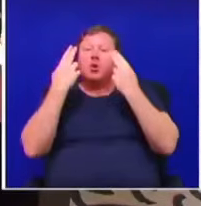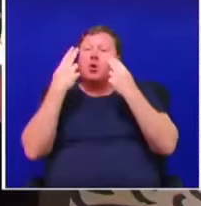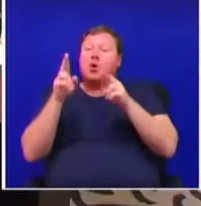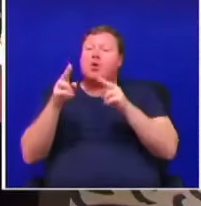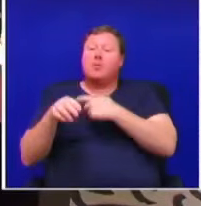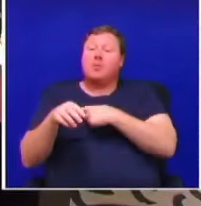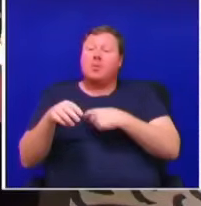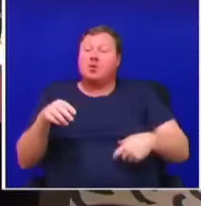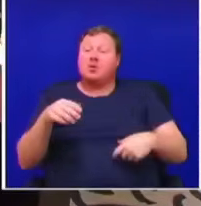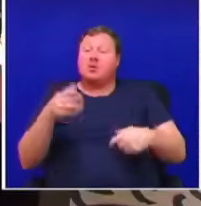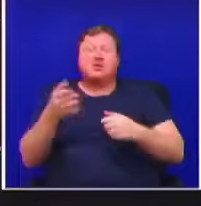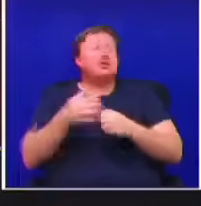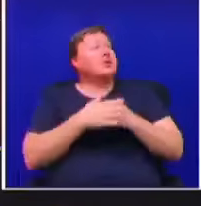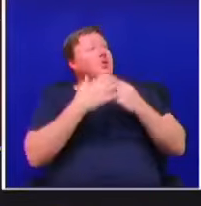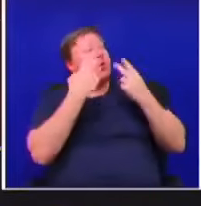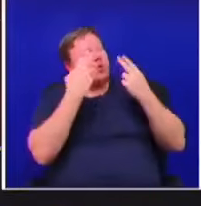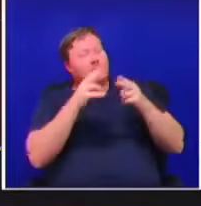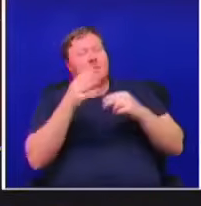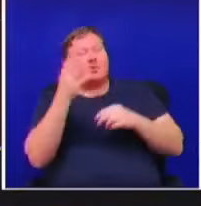Thank you, Honorable Speaker.